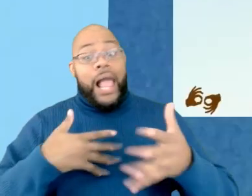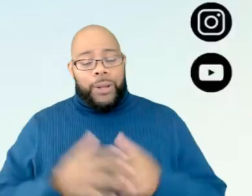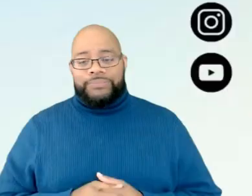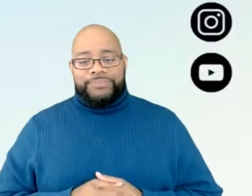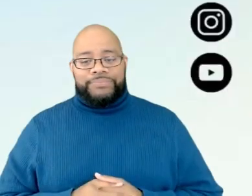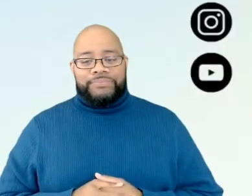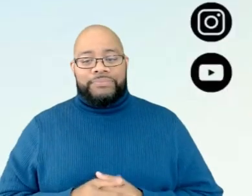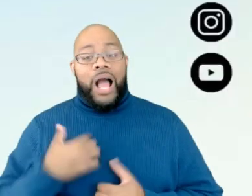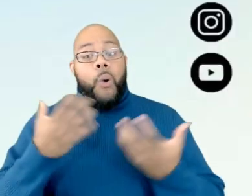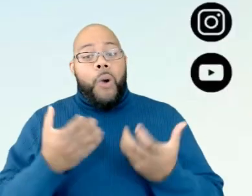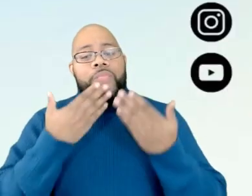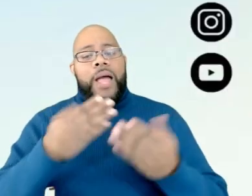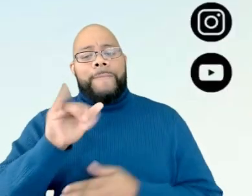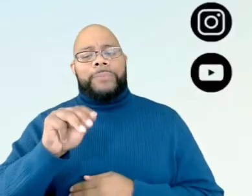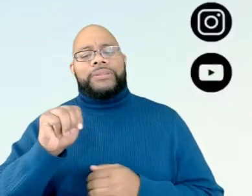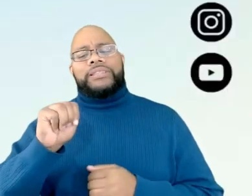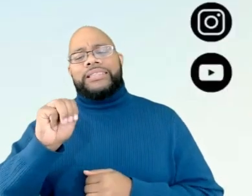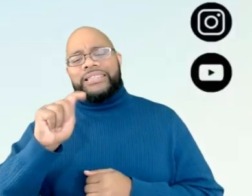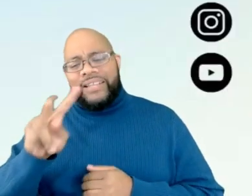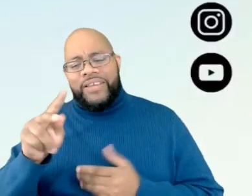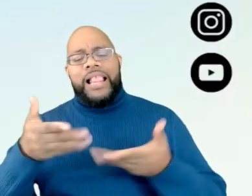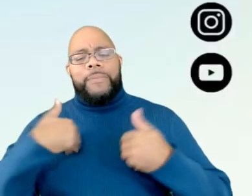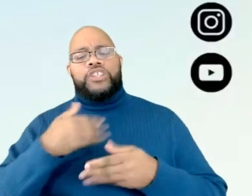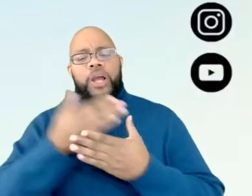Anyway, I'd like to thank BIMS TV